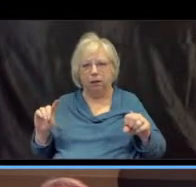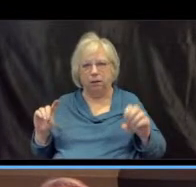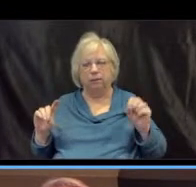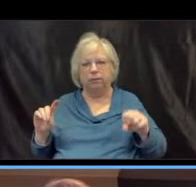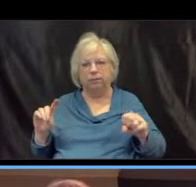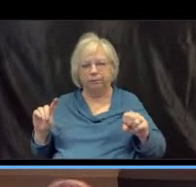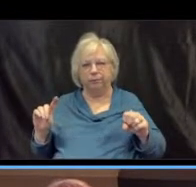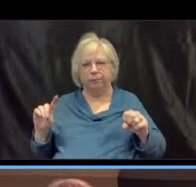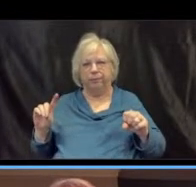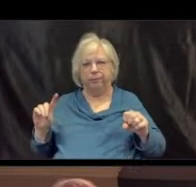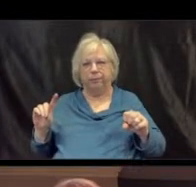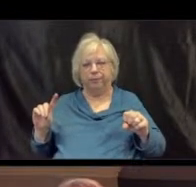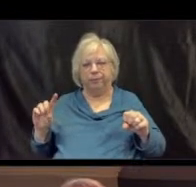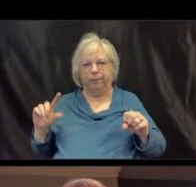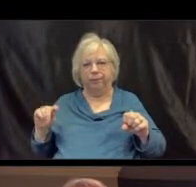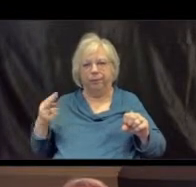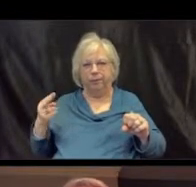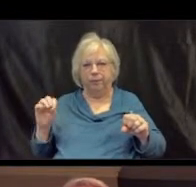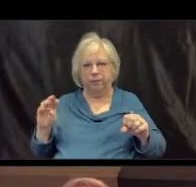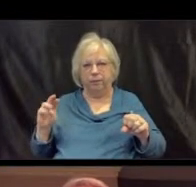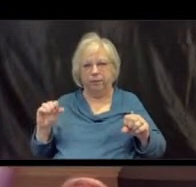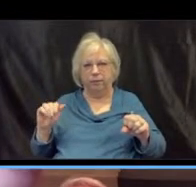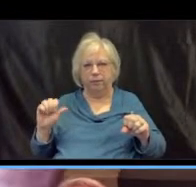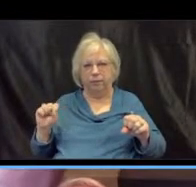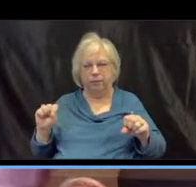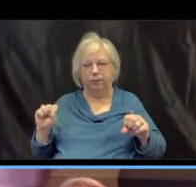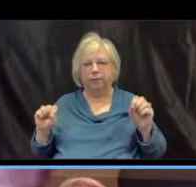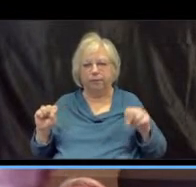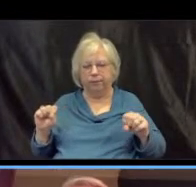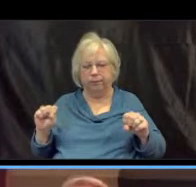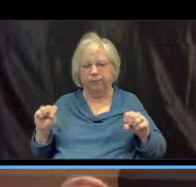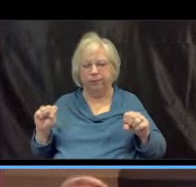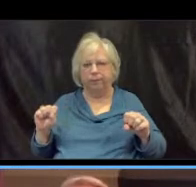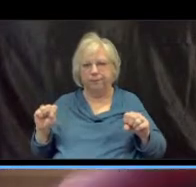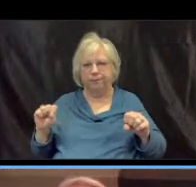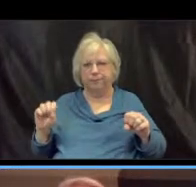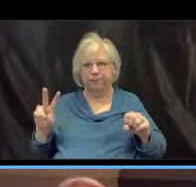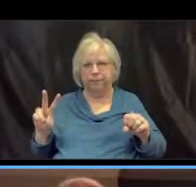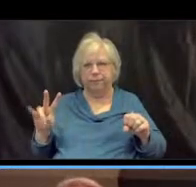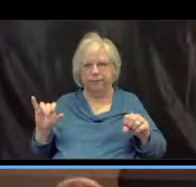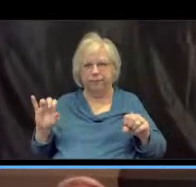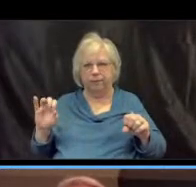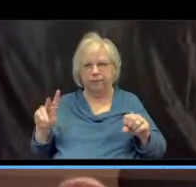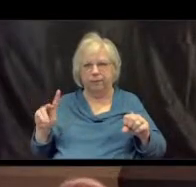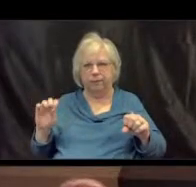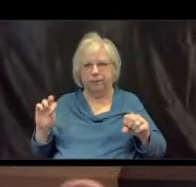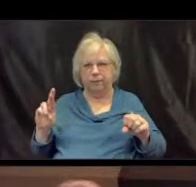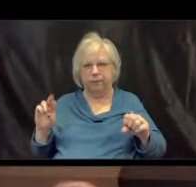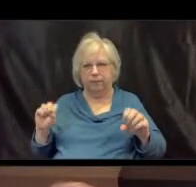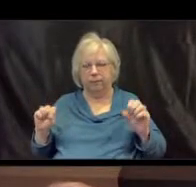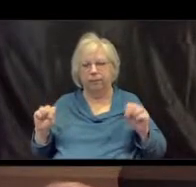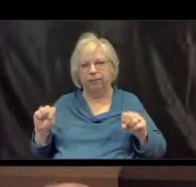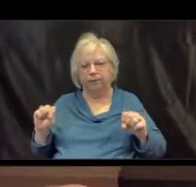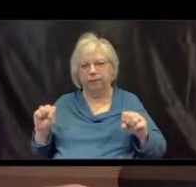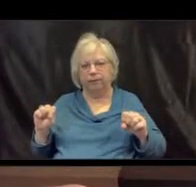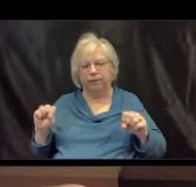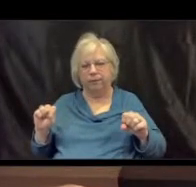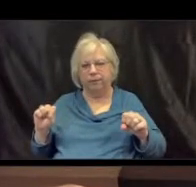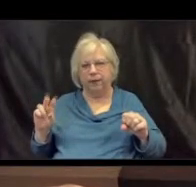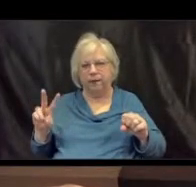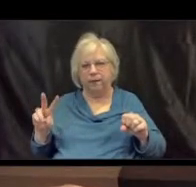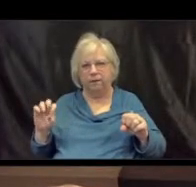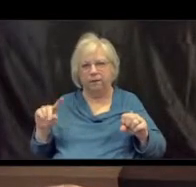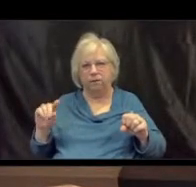Yes. Thomas. Yes. Vickers. Yes.